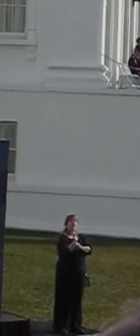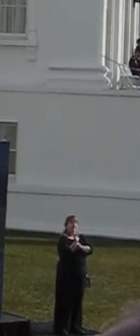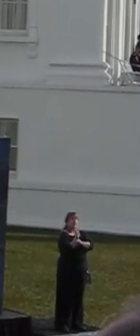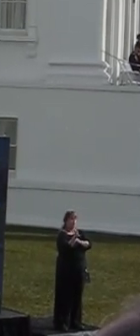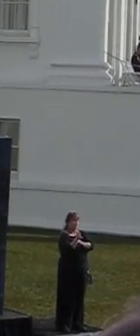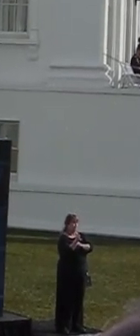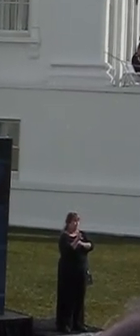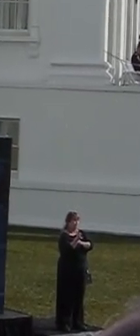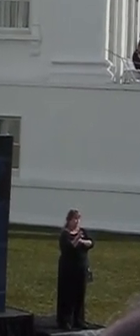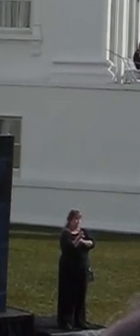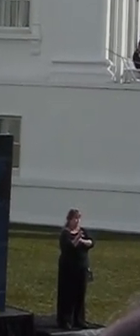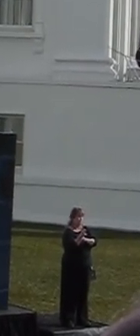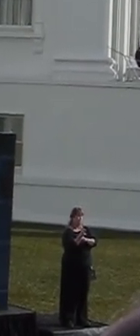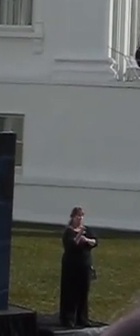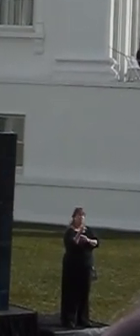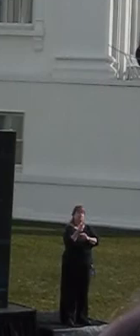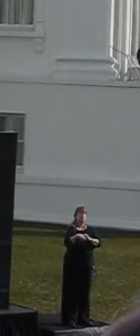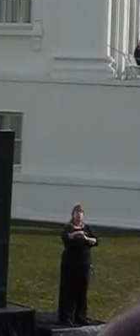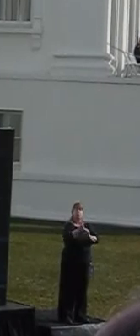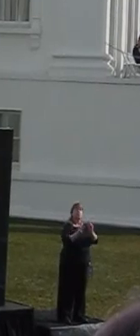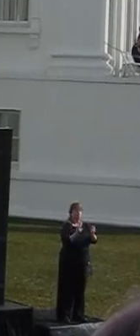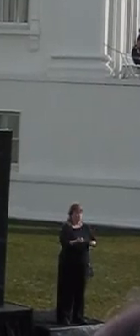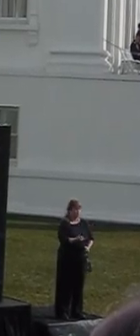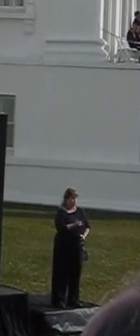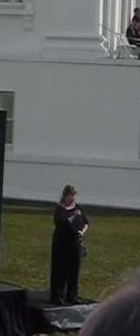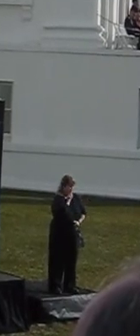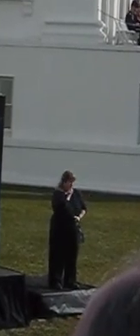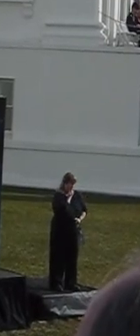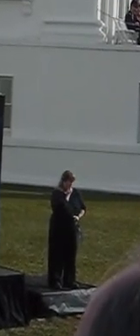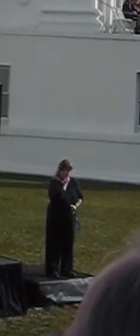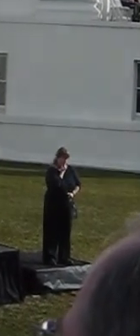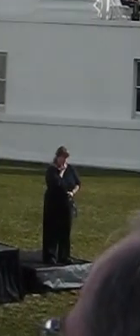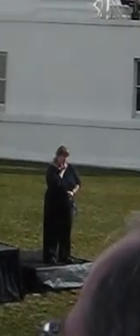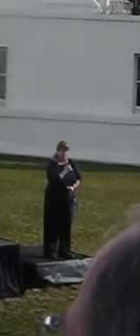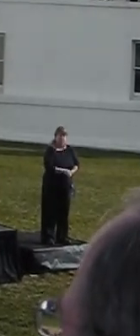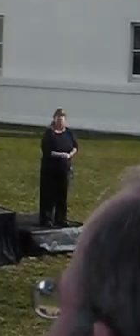history. They are wrong.